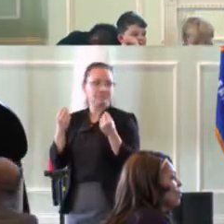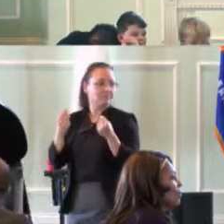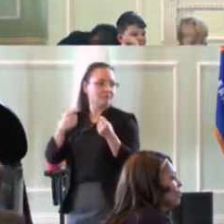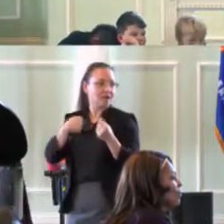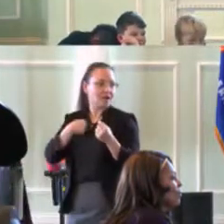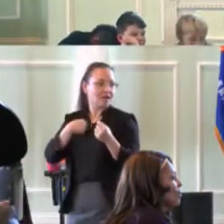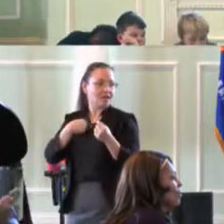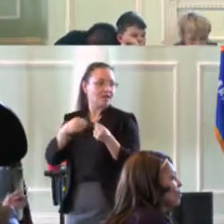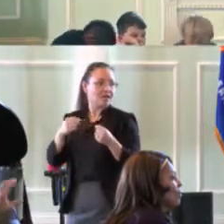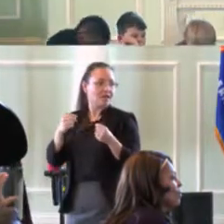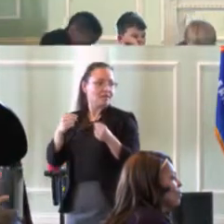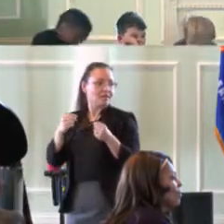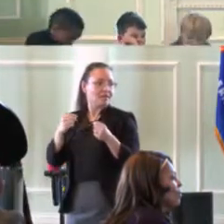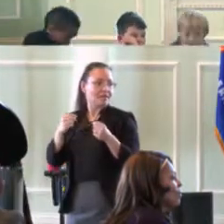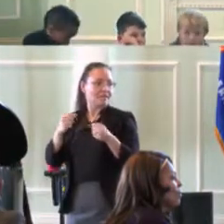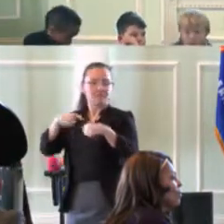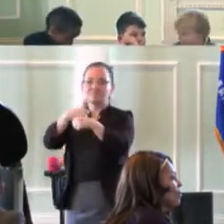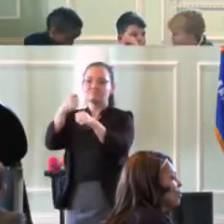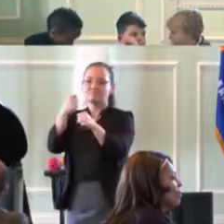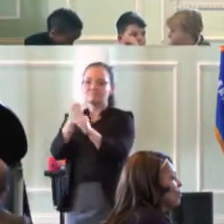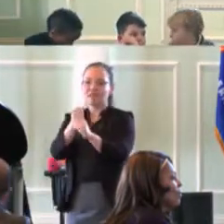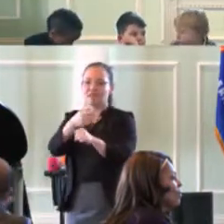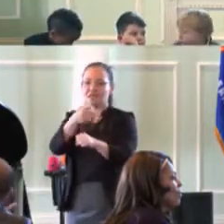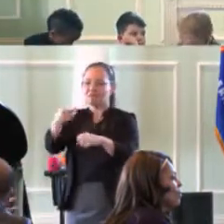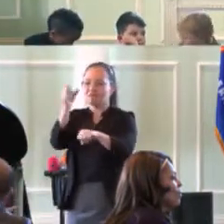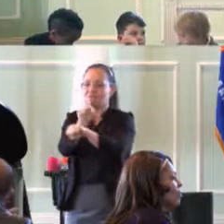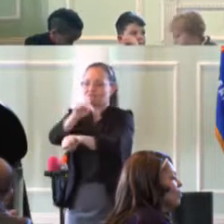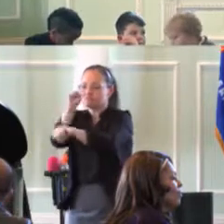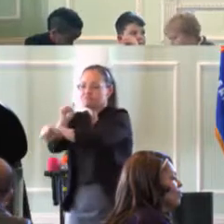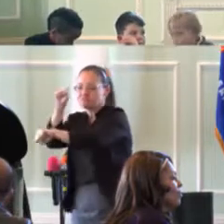I am going to make them work very hard.